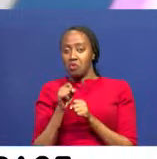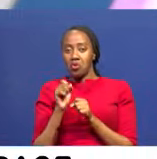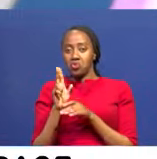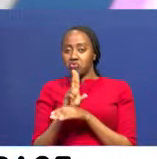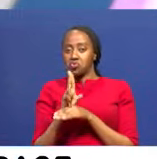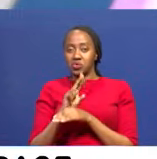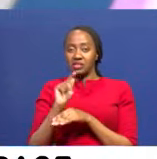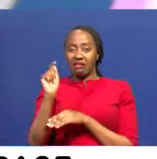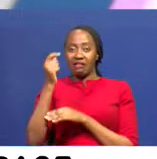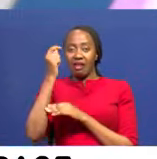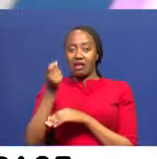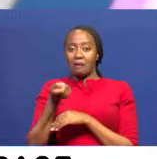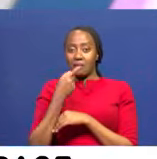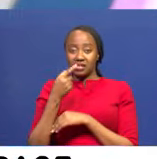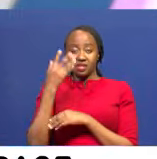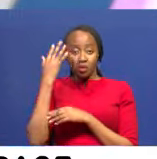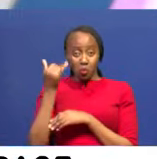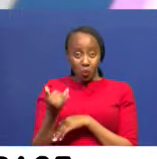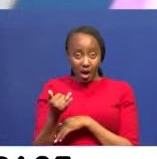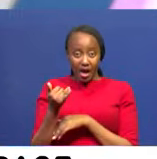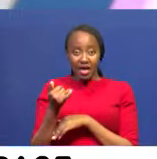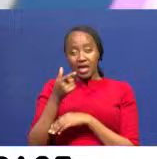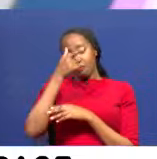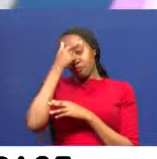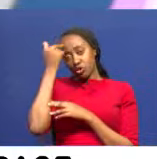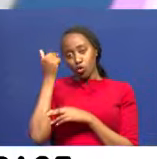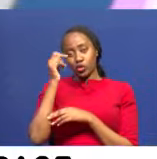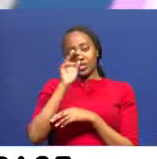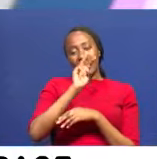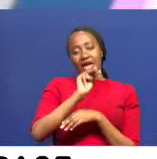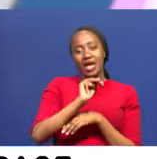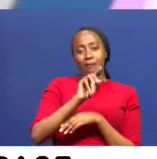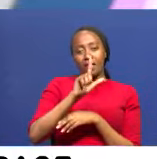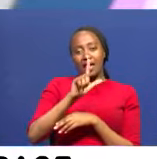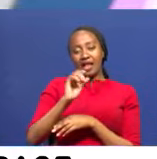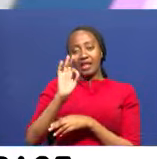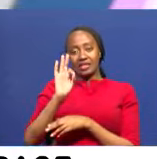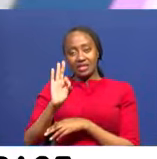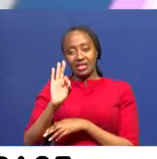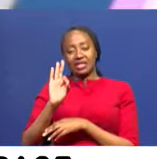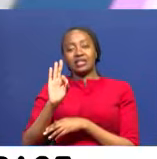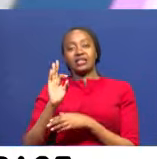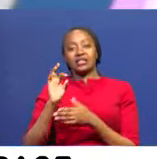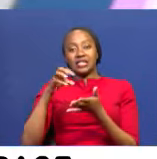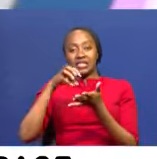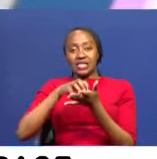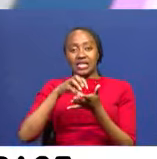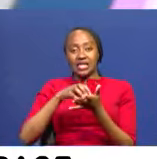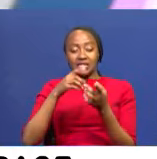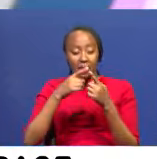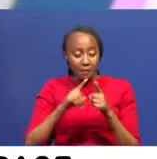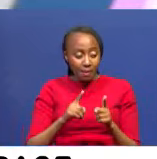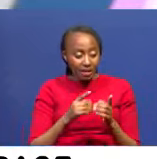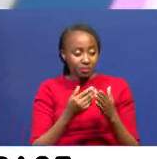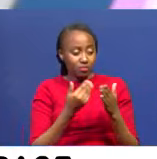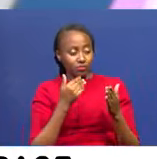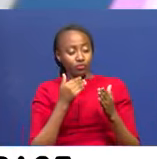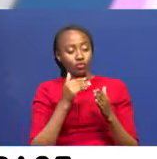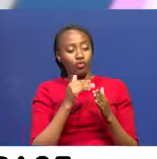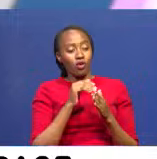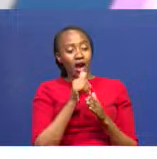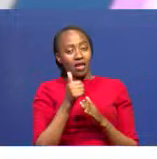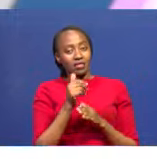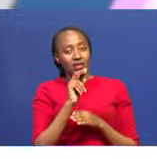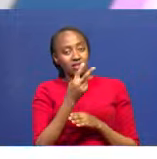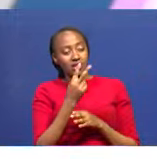those markets is not there because of that ML3 status. Yes. And of course, the other main issue, before I ask you my